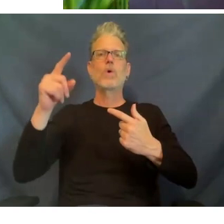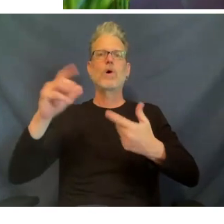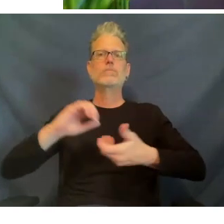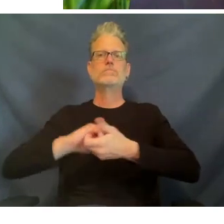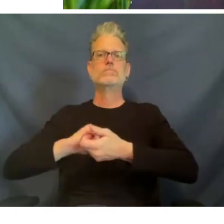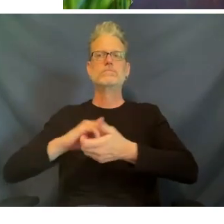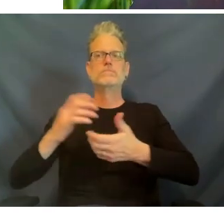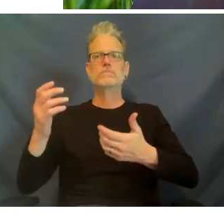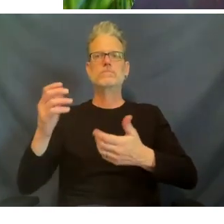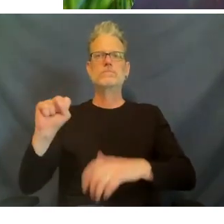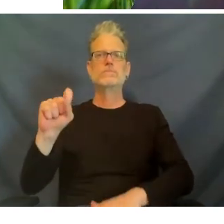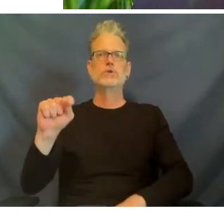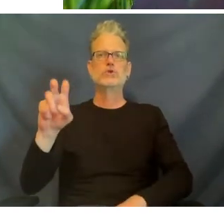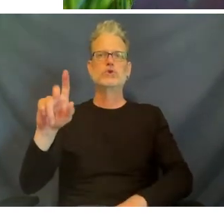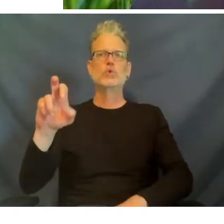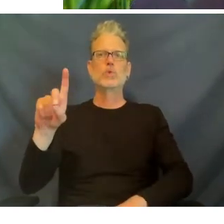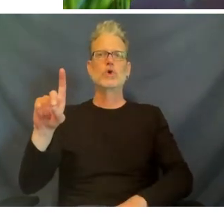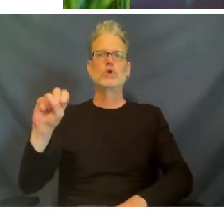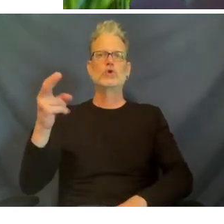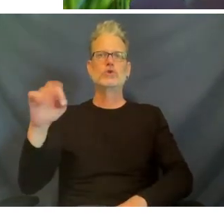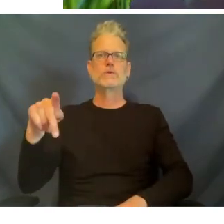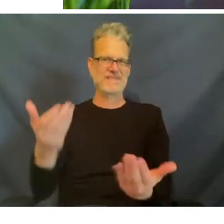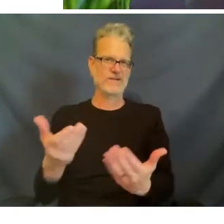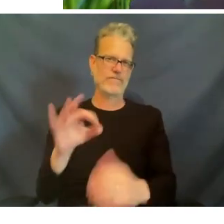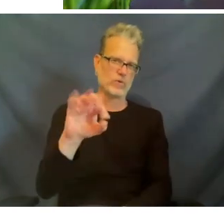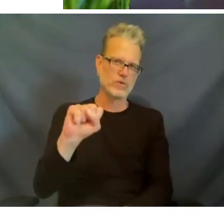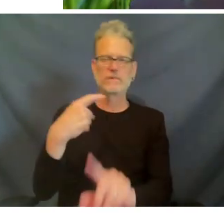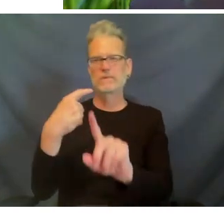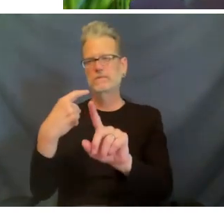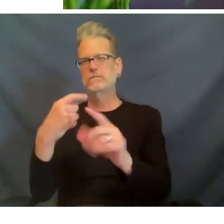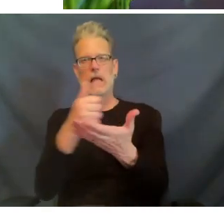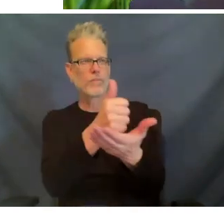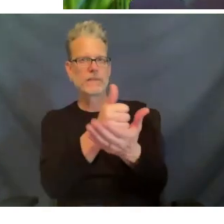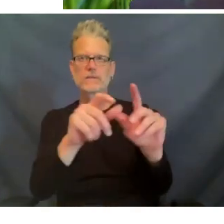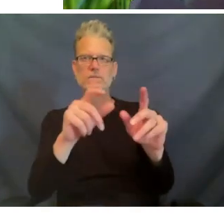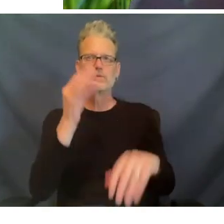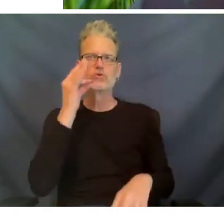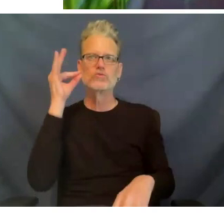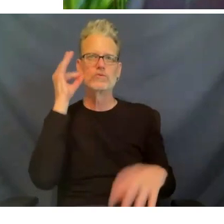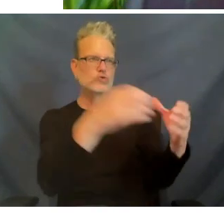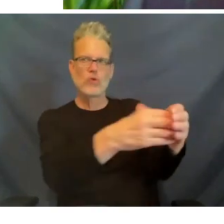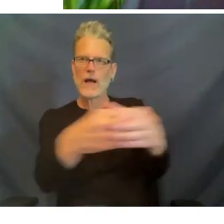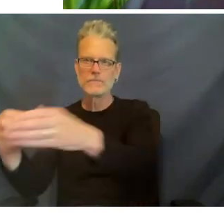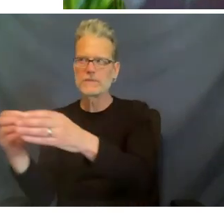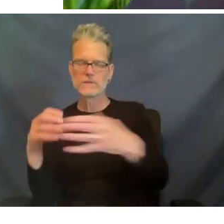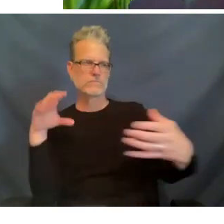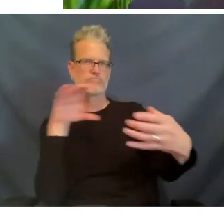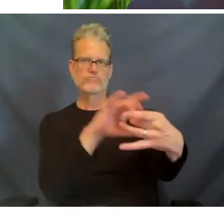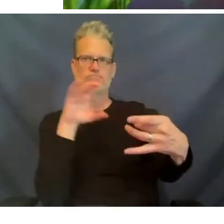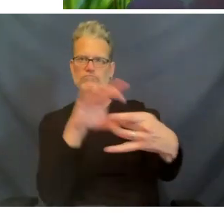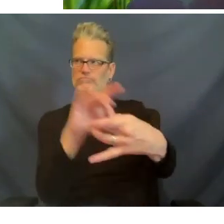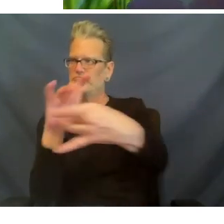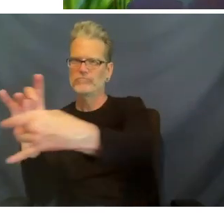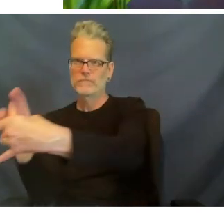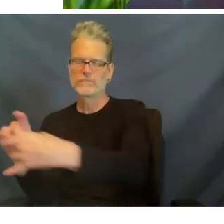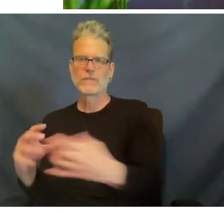here in the Office of Tribal Relations in the Forest Service and helping tribes in the regions and building that capacity. And so I'll talk a little bit more